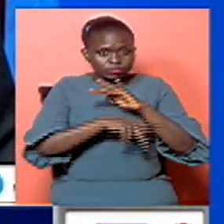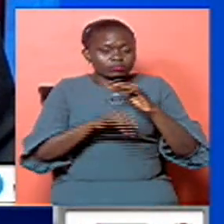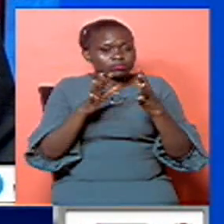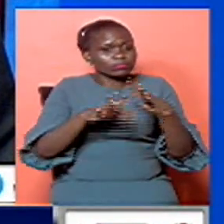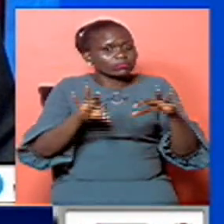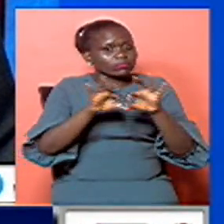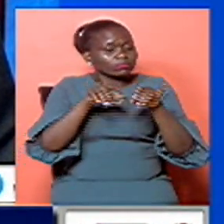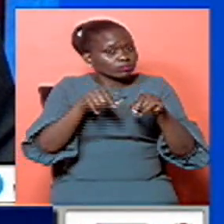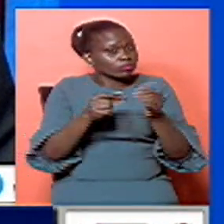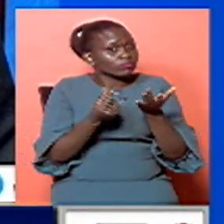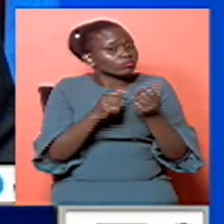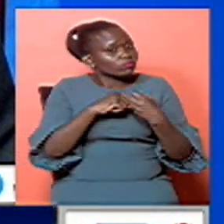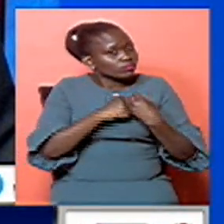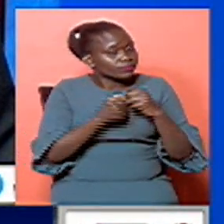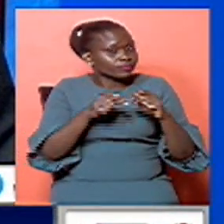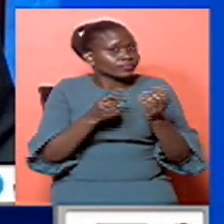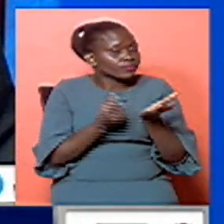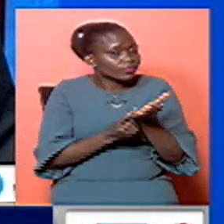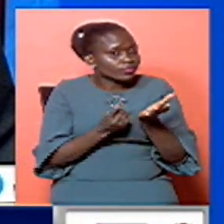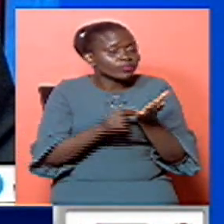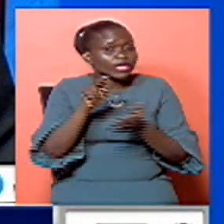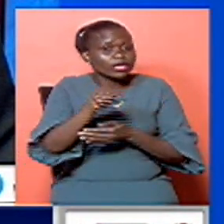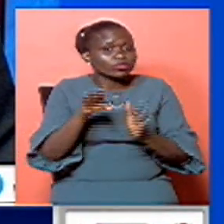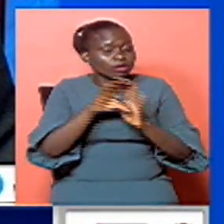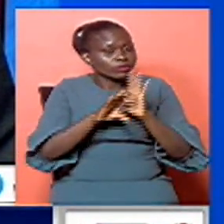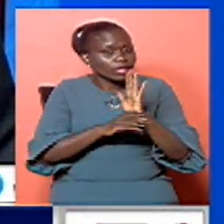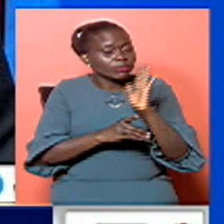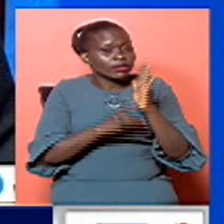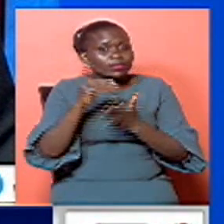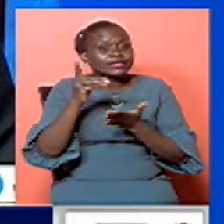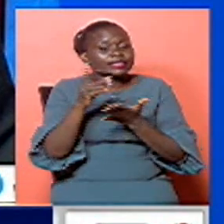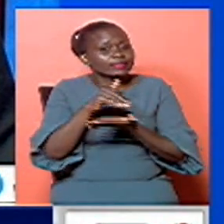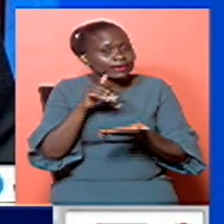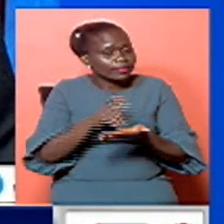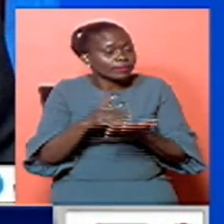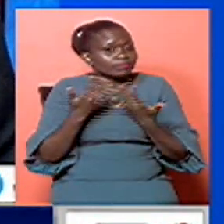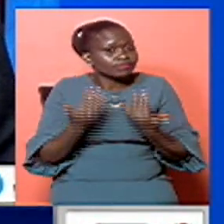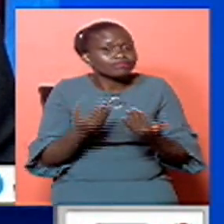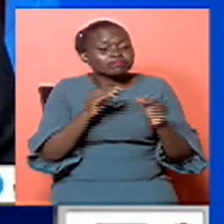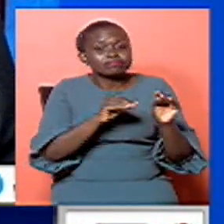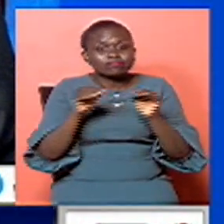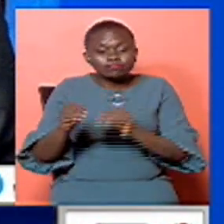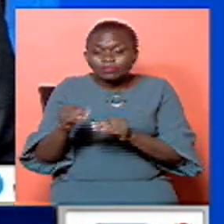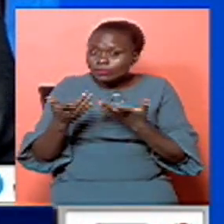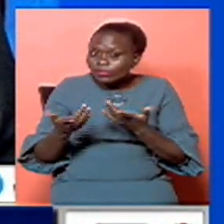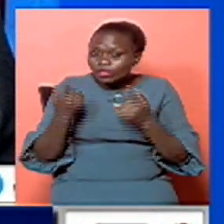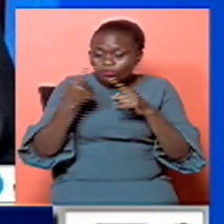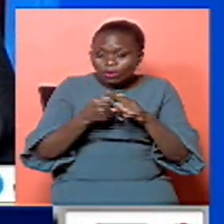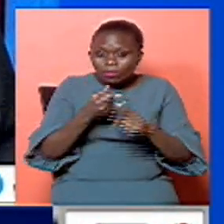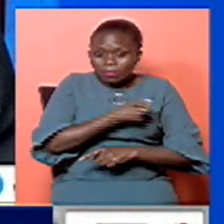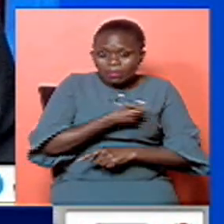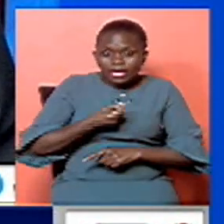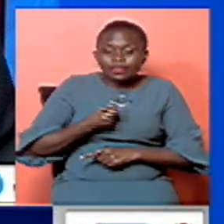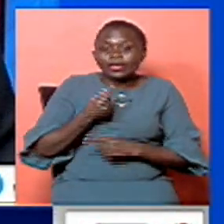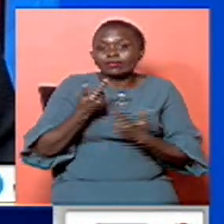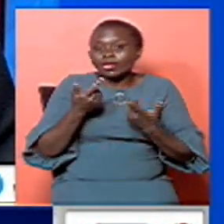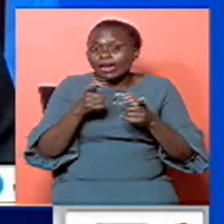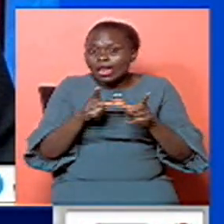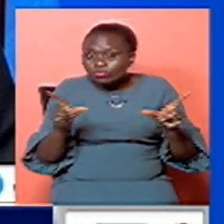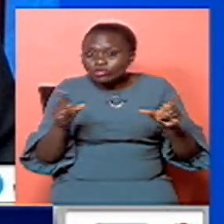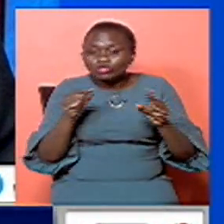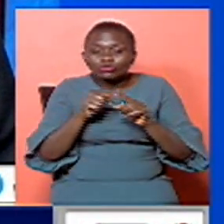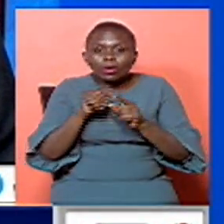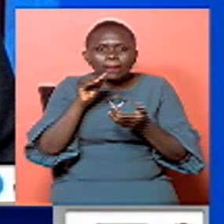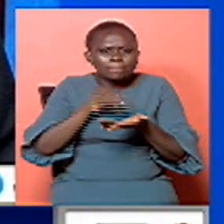challenge in Uganda. Consequently, the National Curriculum Development Center are considering shifting the emphasis from mother tongue to the most commonly